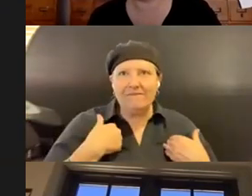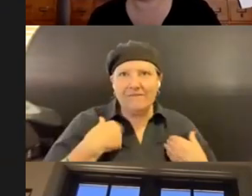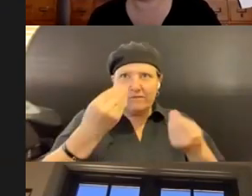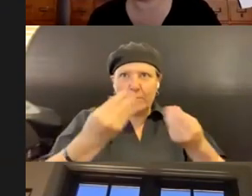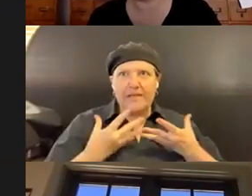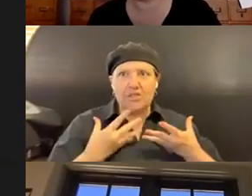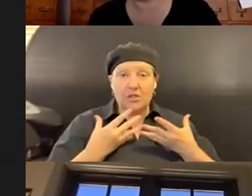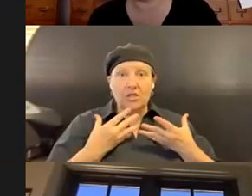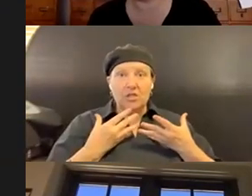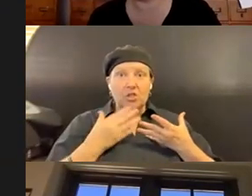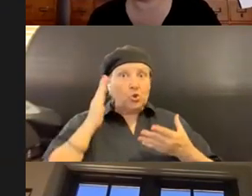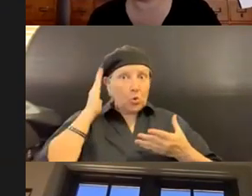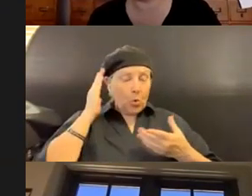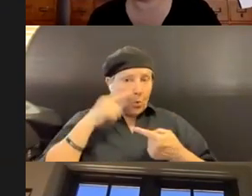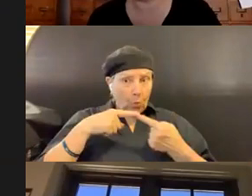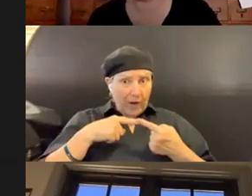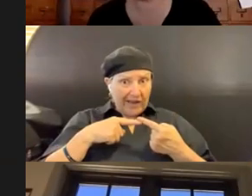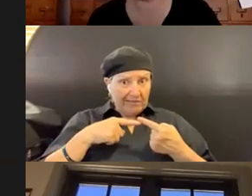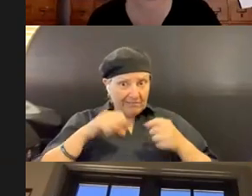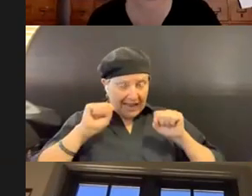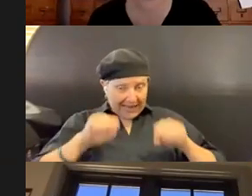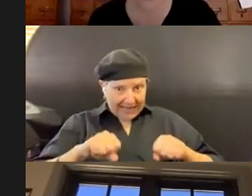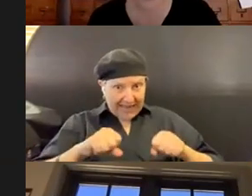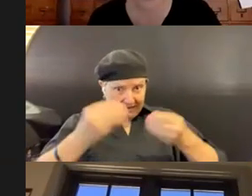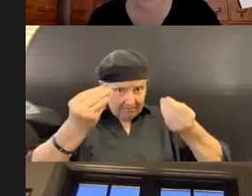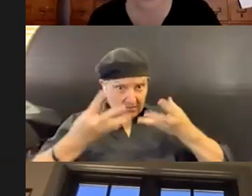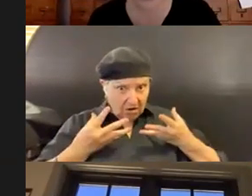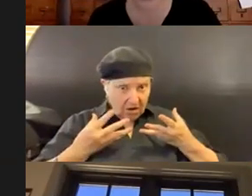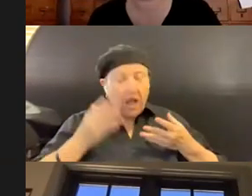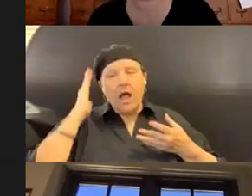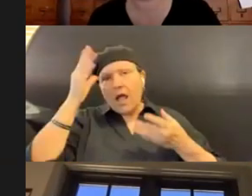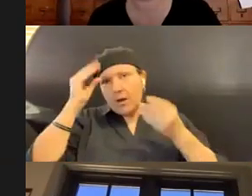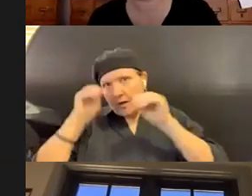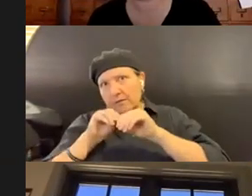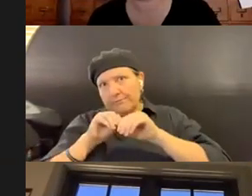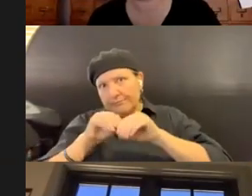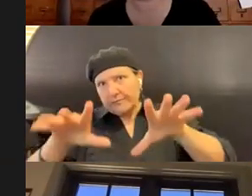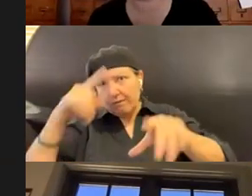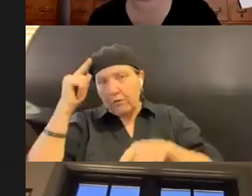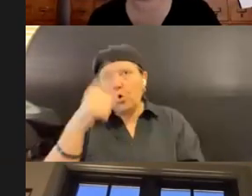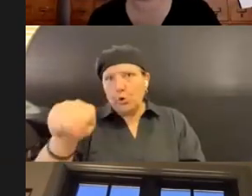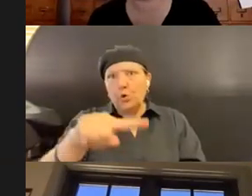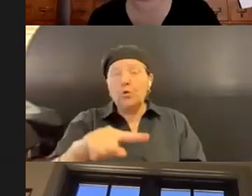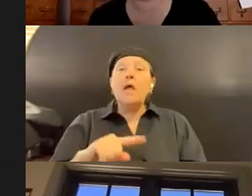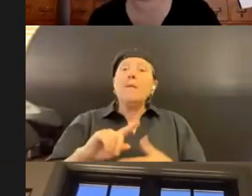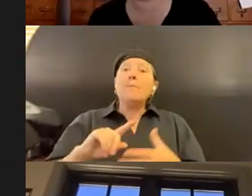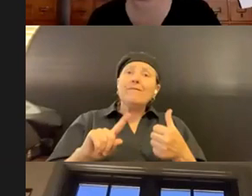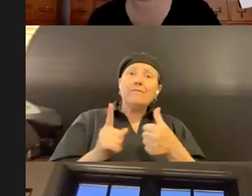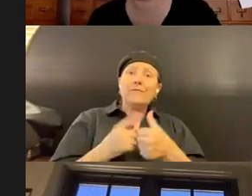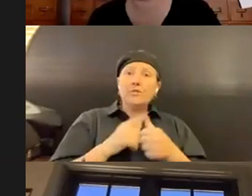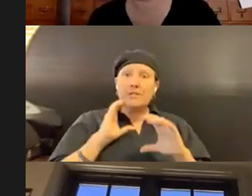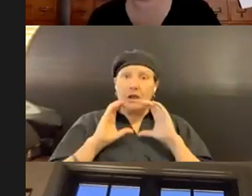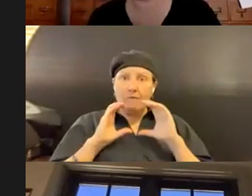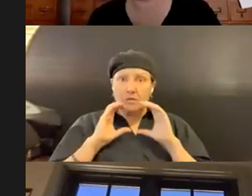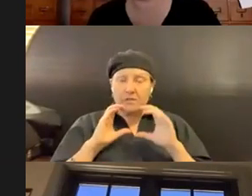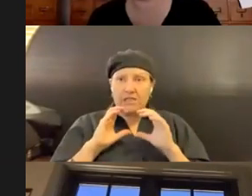information gets sent over to me, I will make sure to communicate that to you. But you should know that our preliminary conversation is that services would